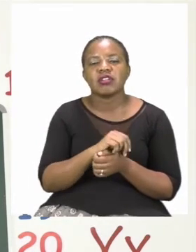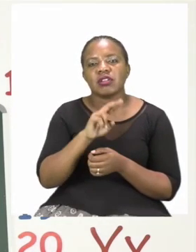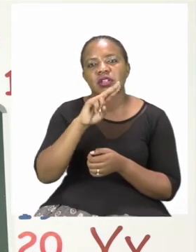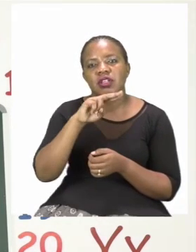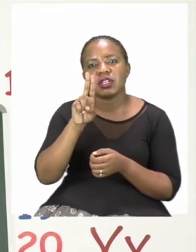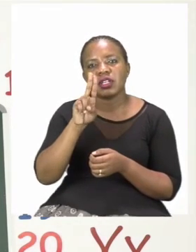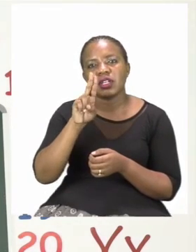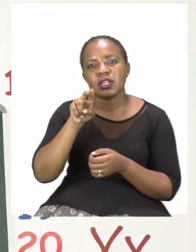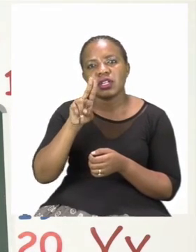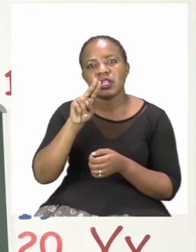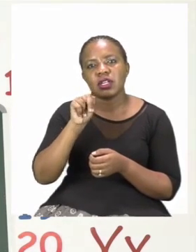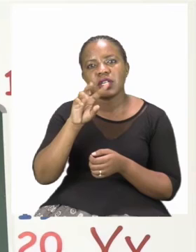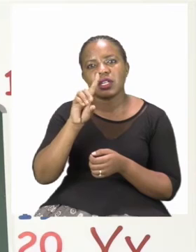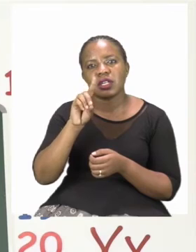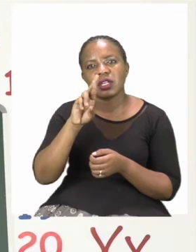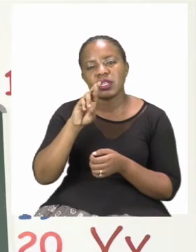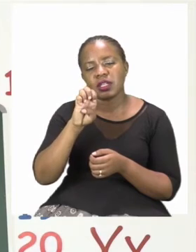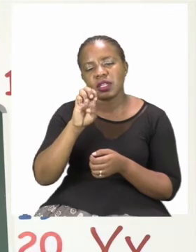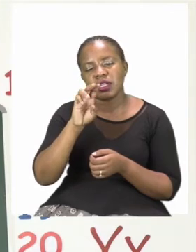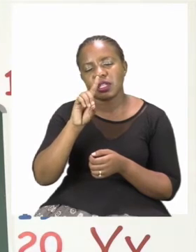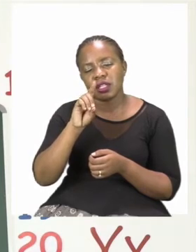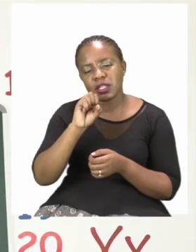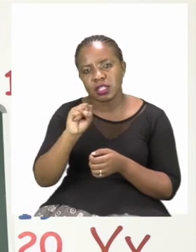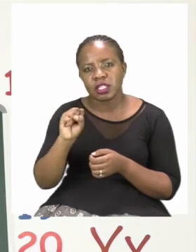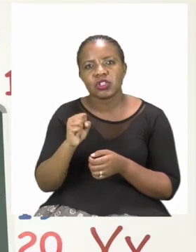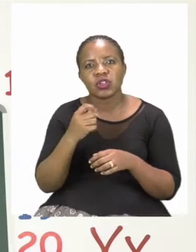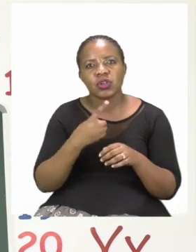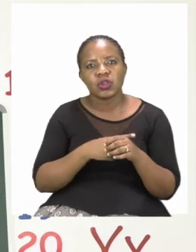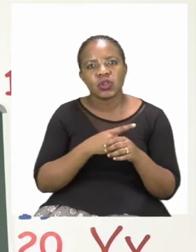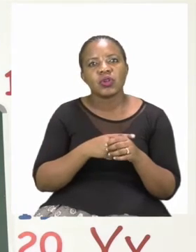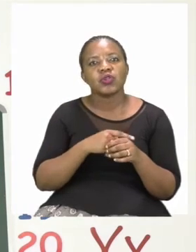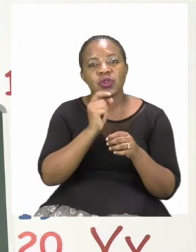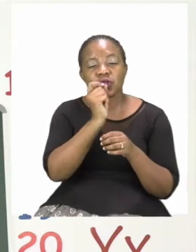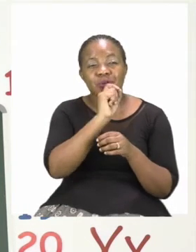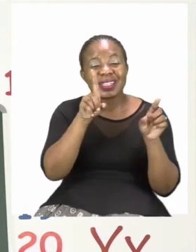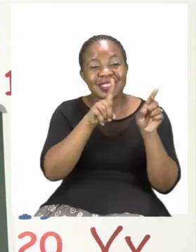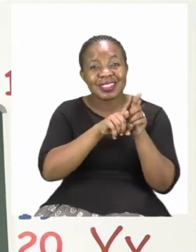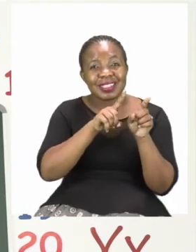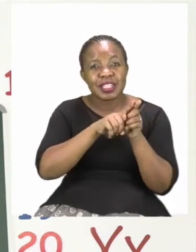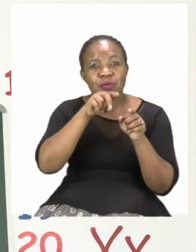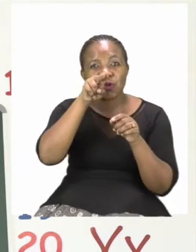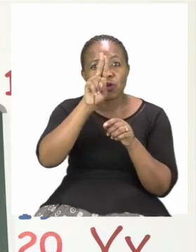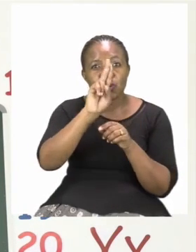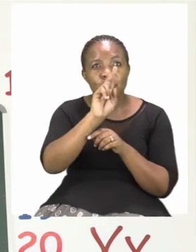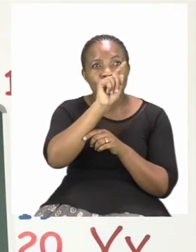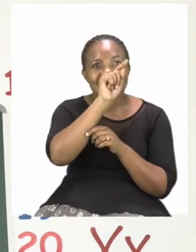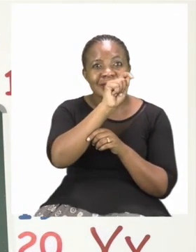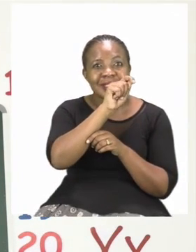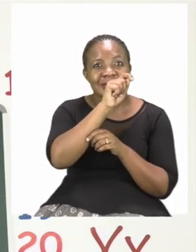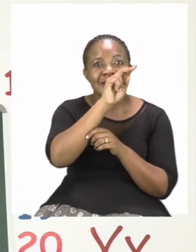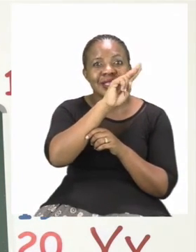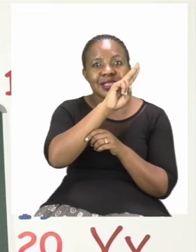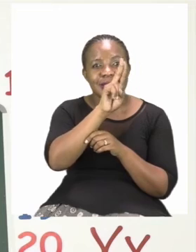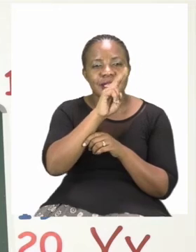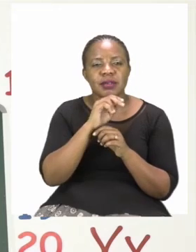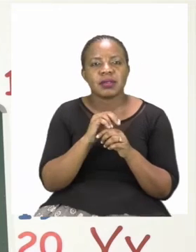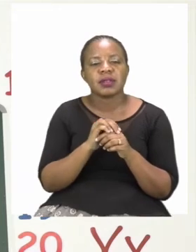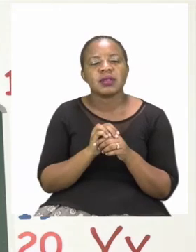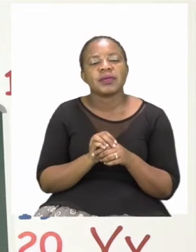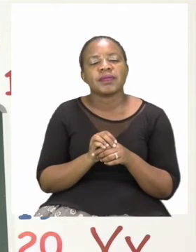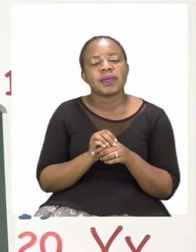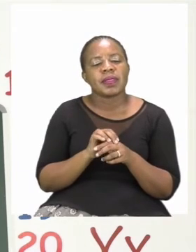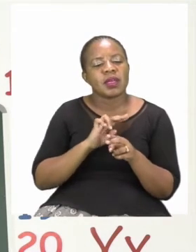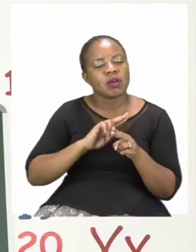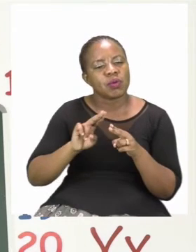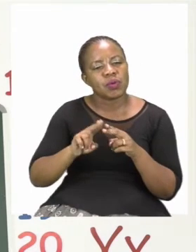the underlined digit is, you will know the place value. Take your time, look carefully for